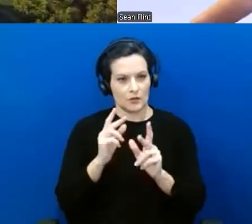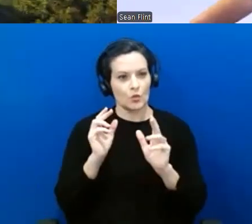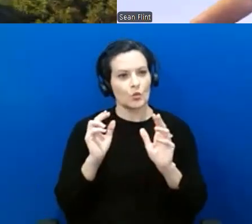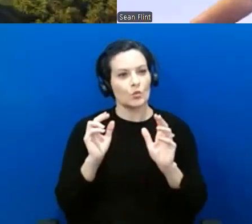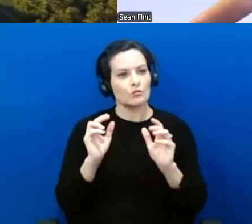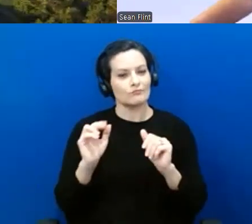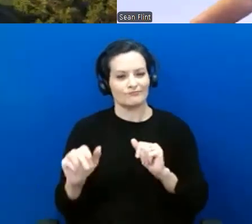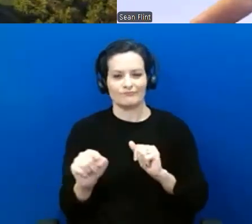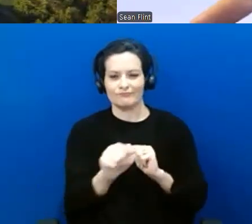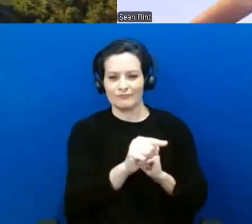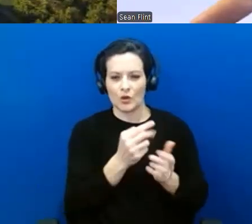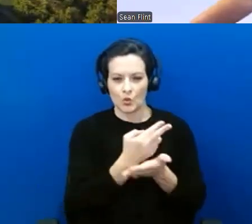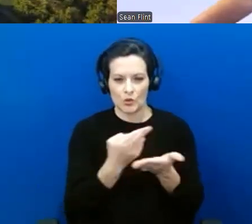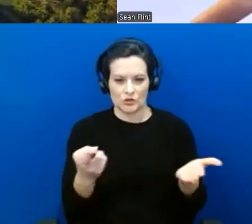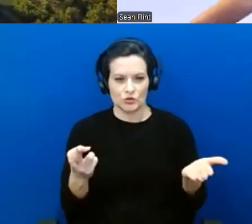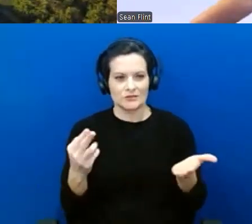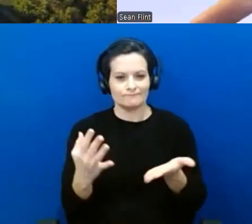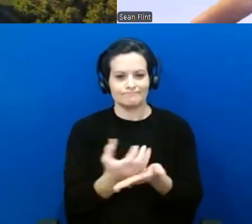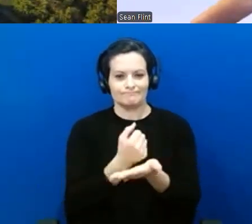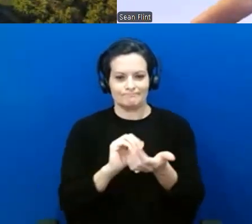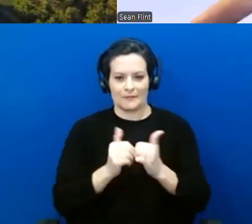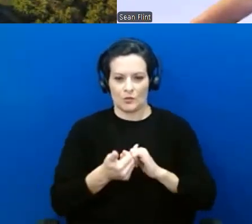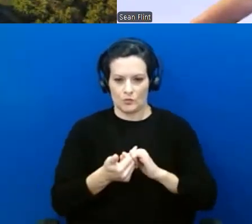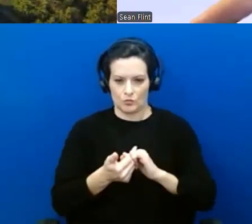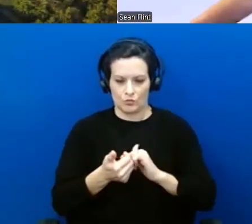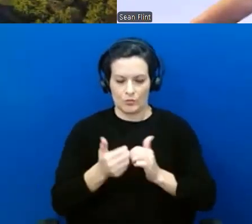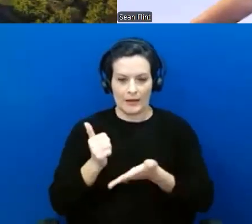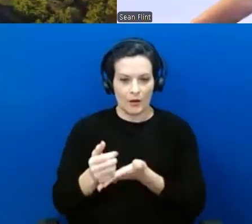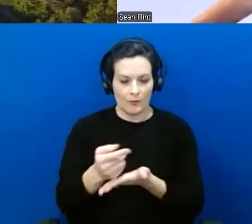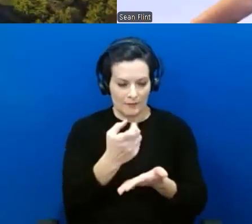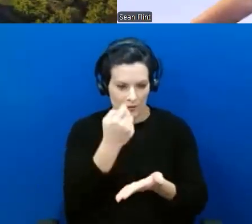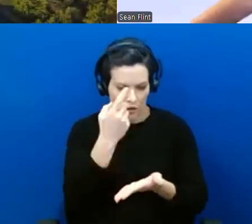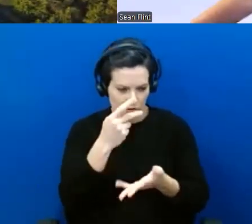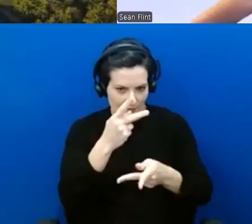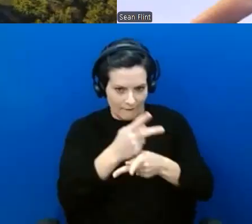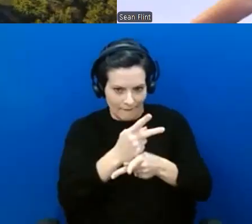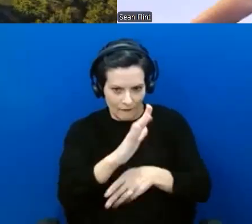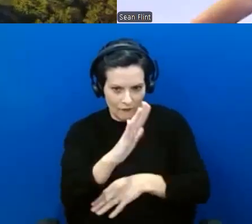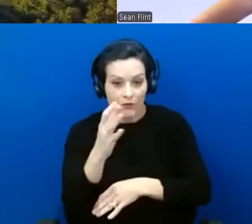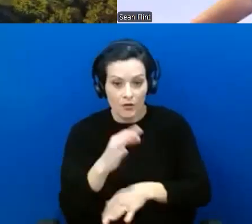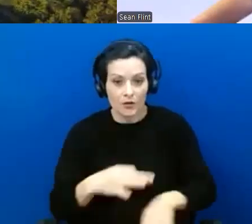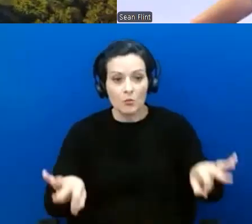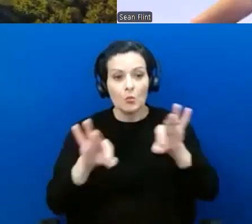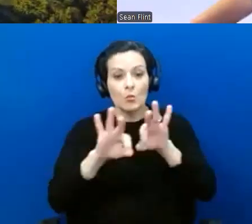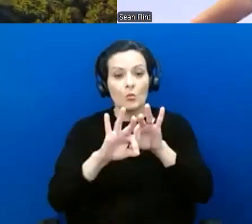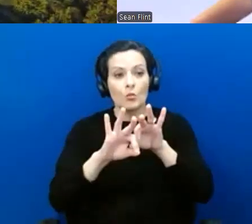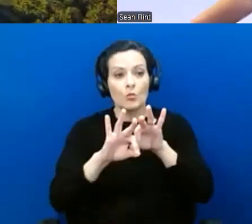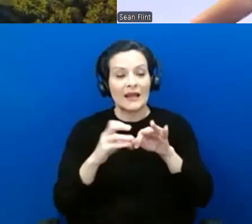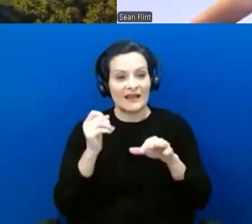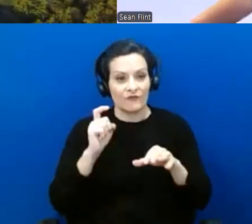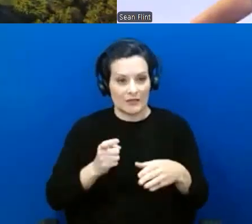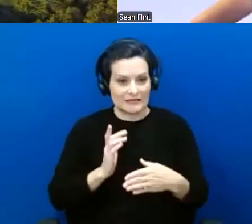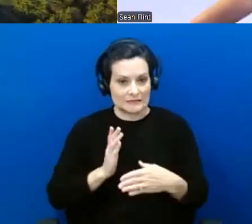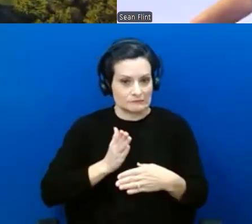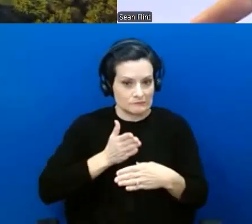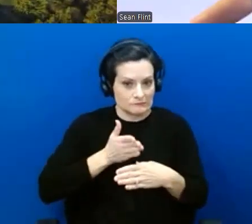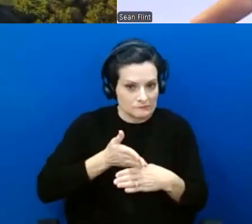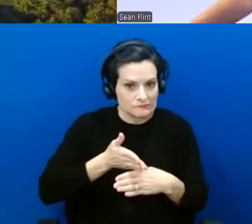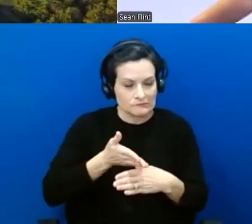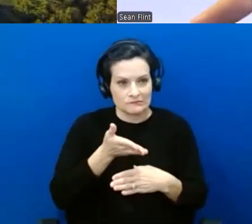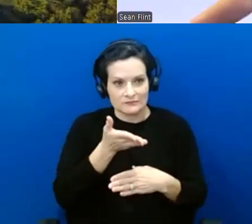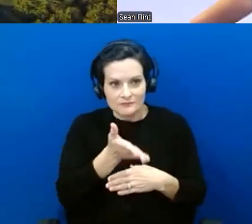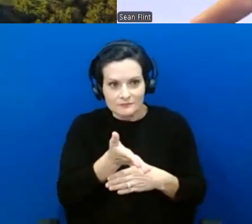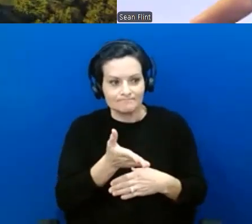recreational resources to help people better understand forest stewardship, so that when we need to have these interventions where we're going in to